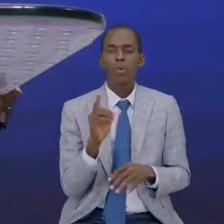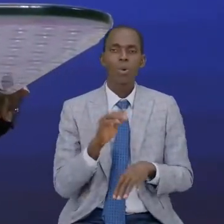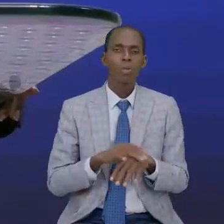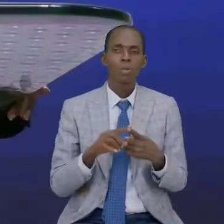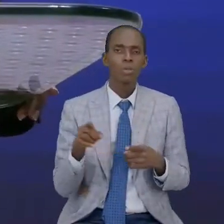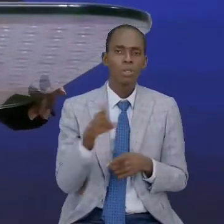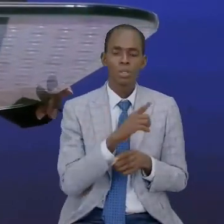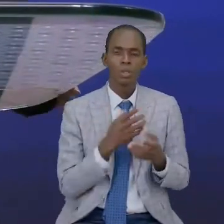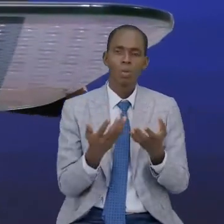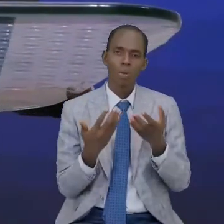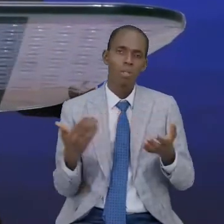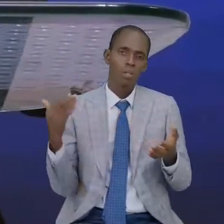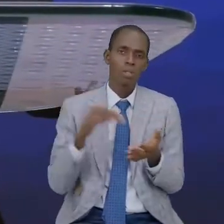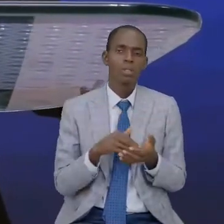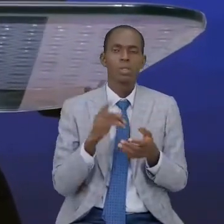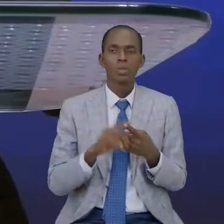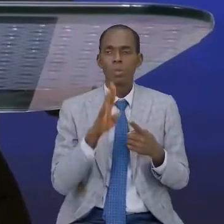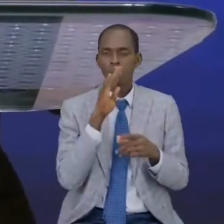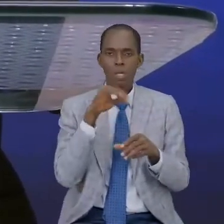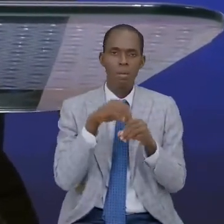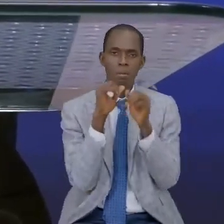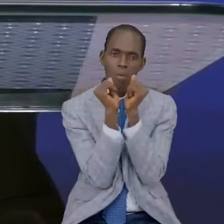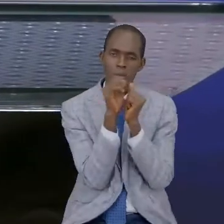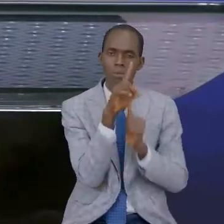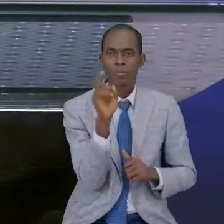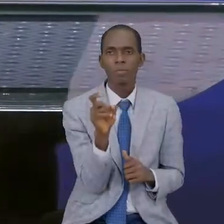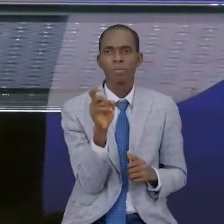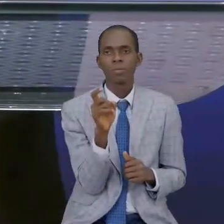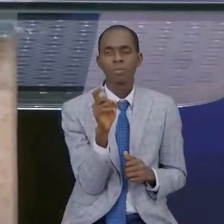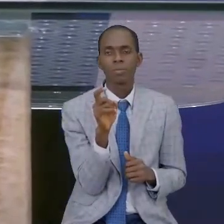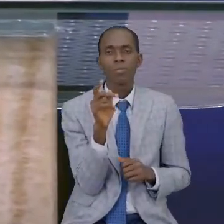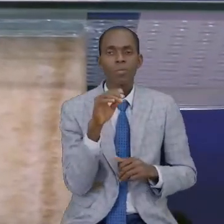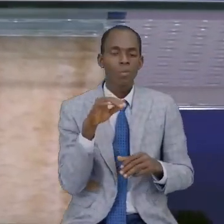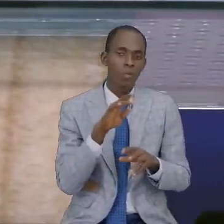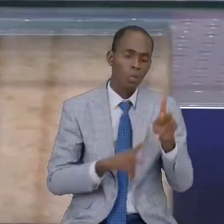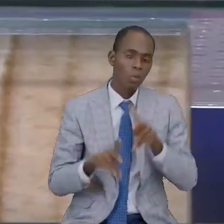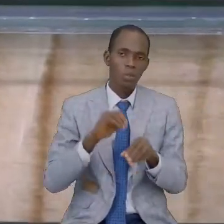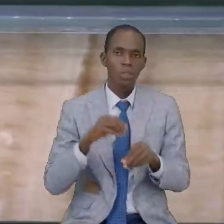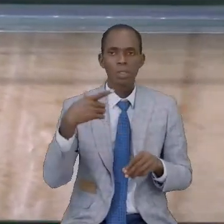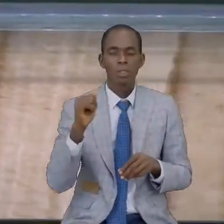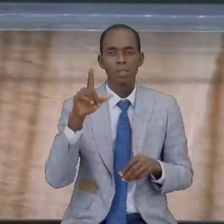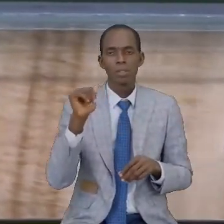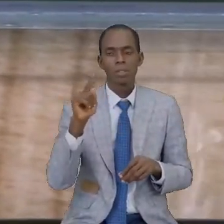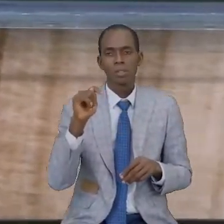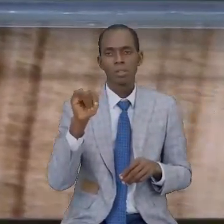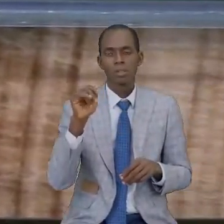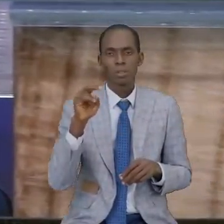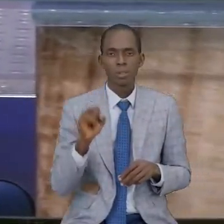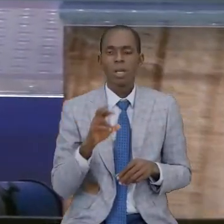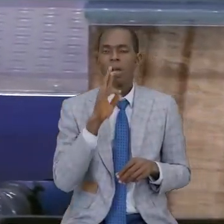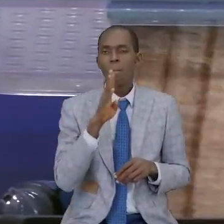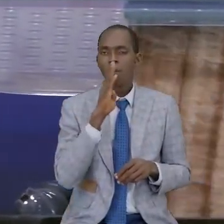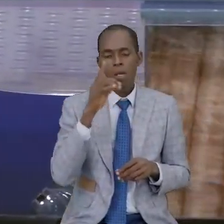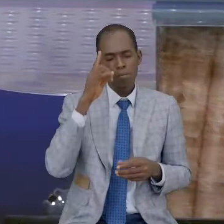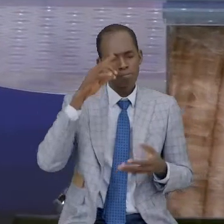whereunto ye desire again to be in bondage? Those Galatians were being confused